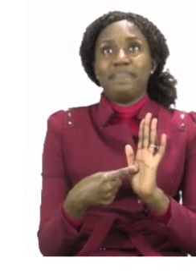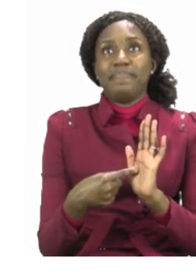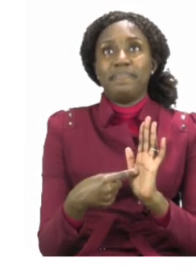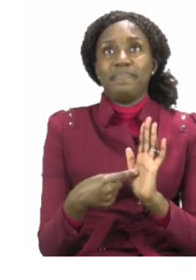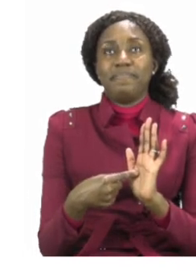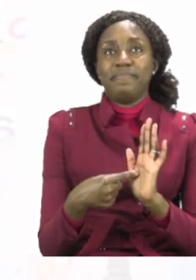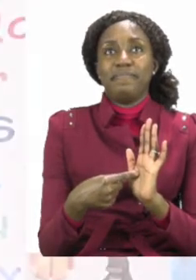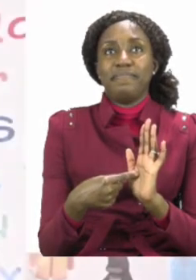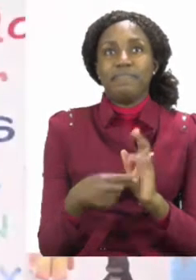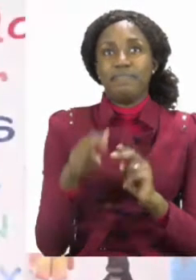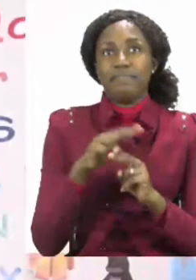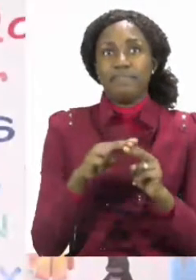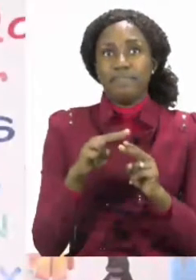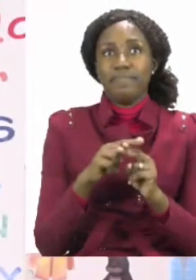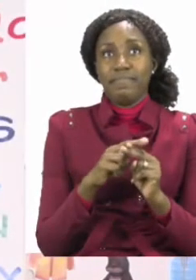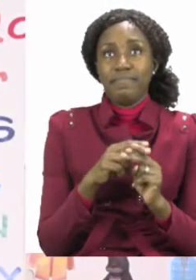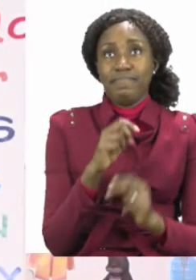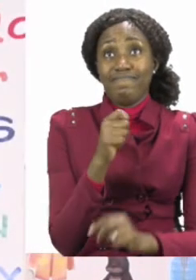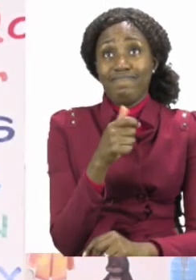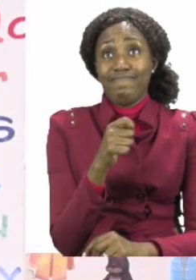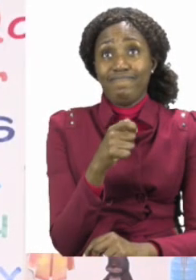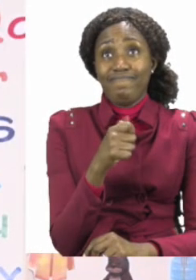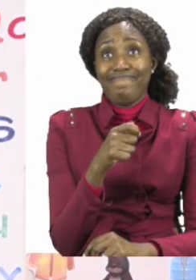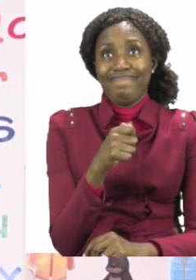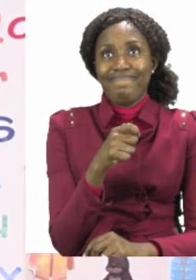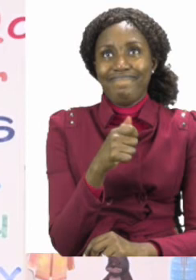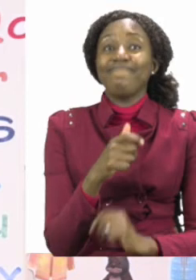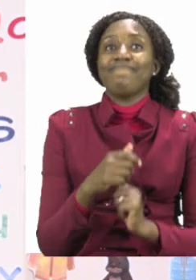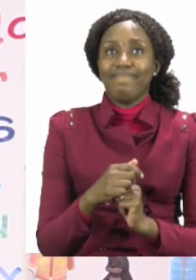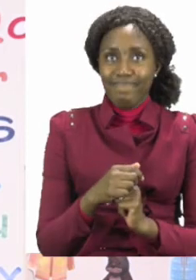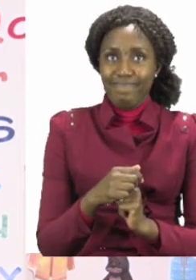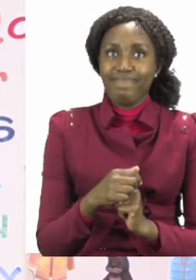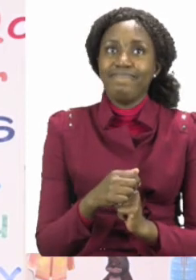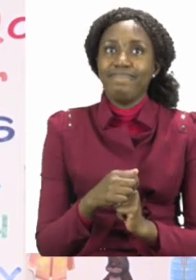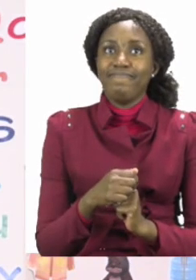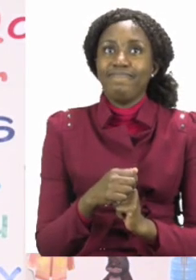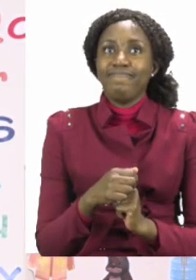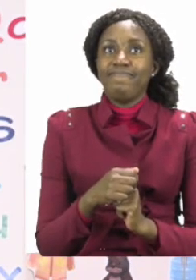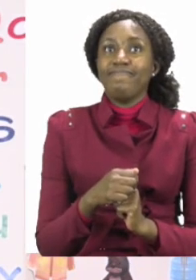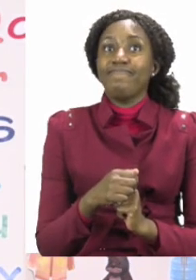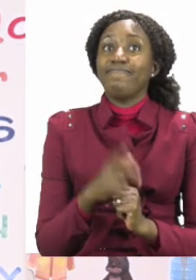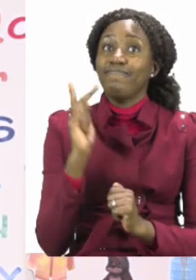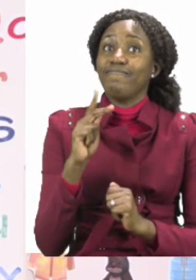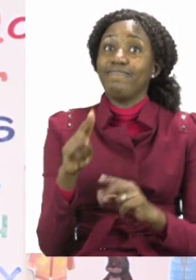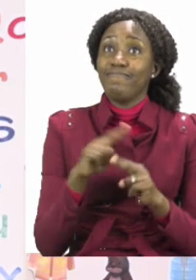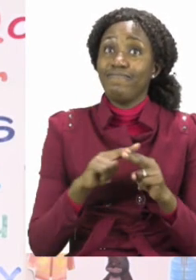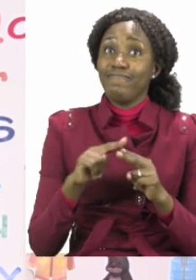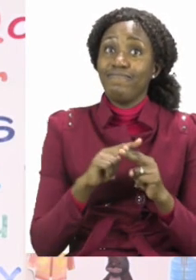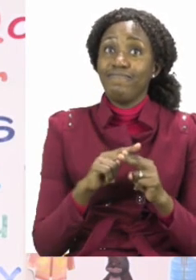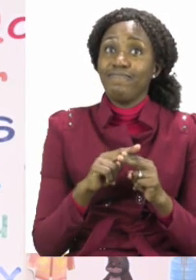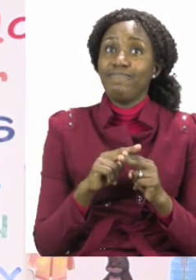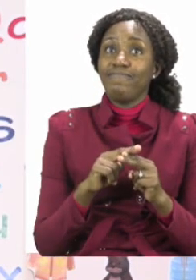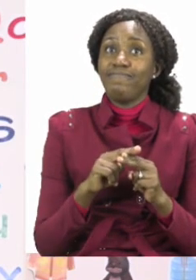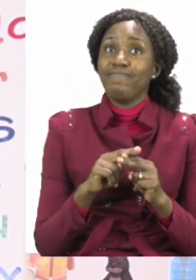am going to use a little bit of rice. I also have a